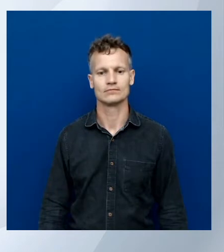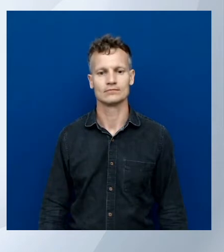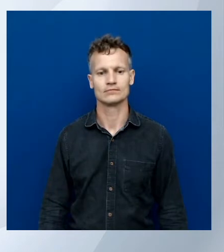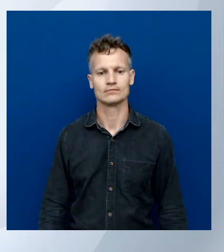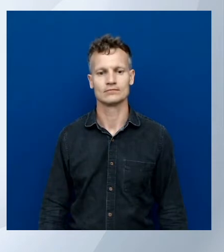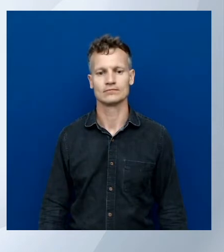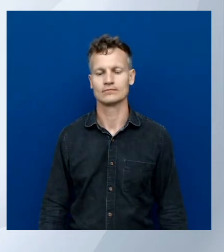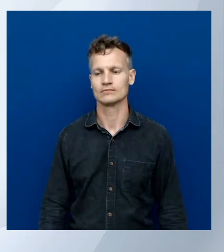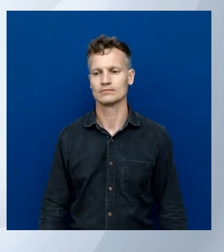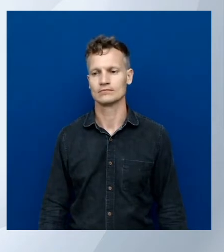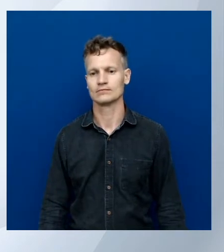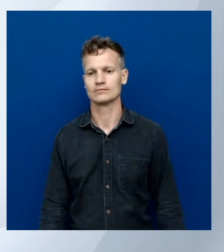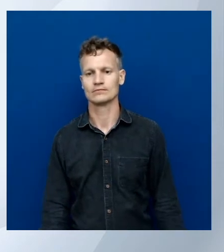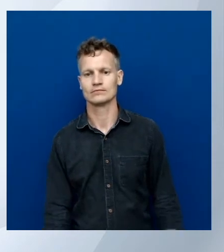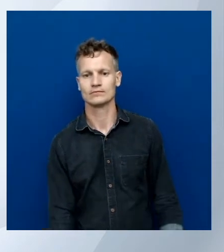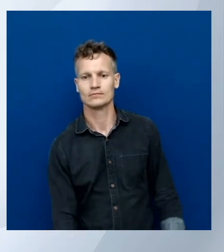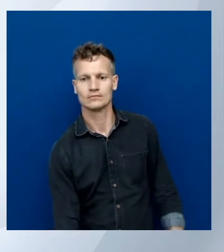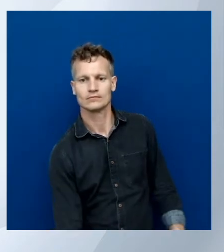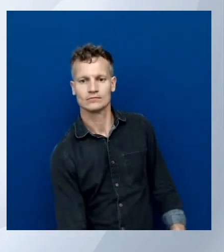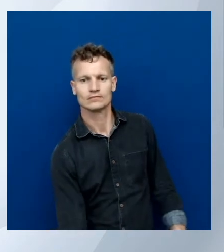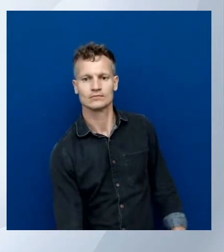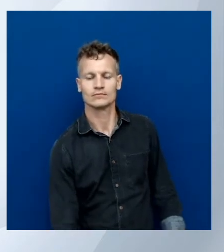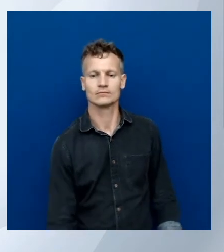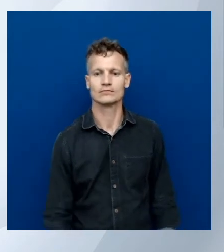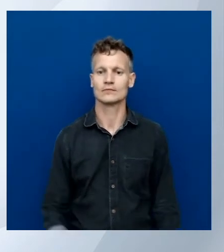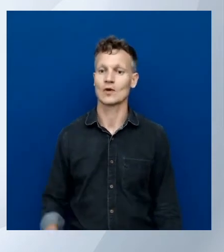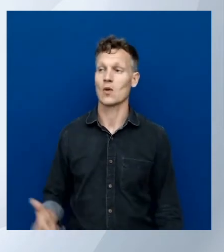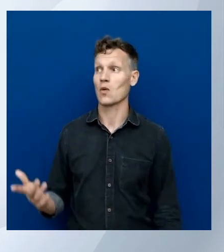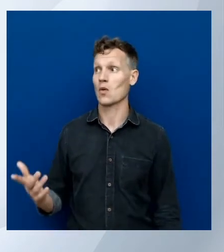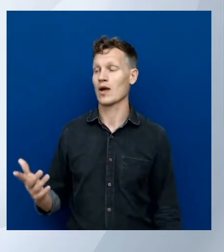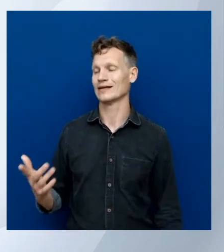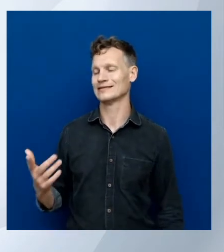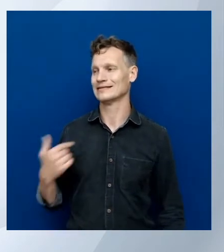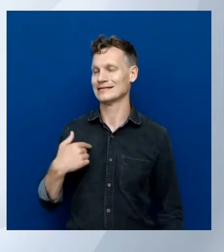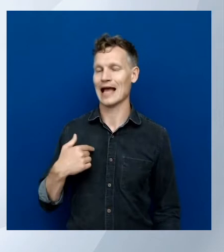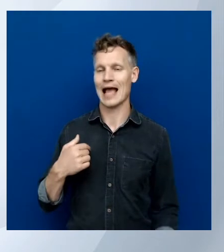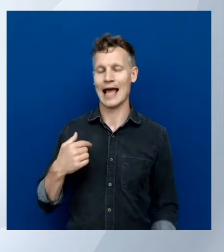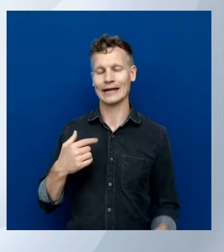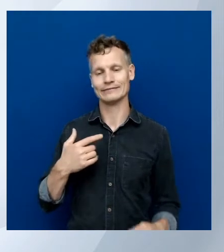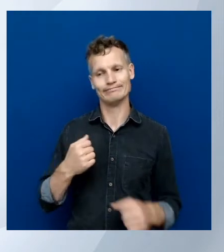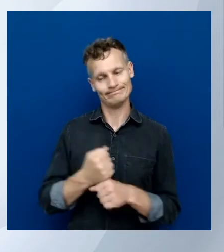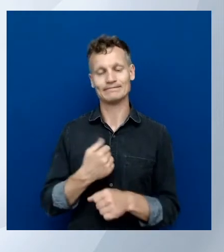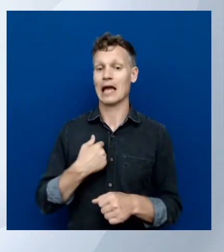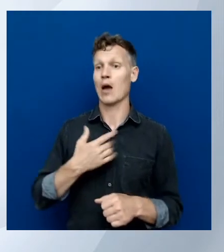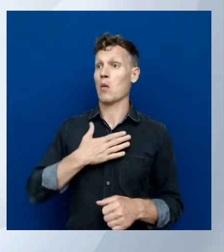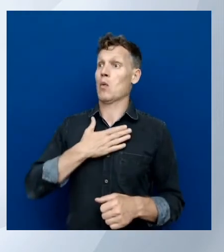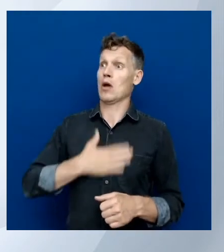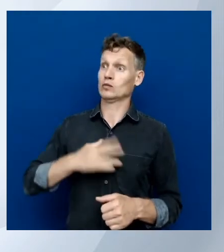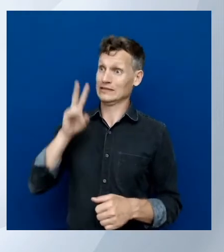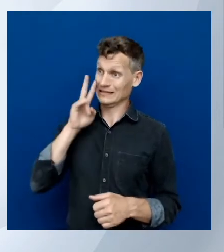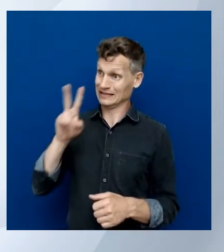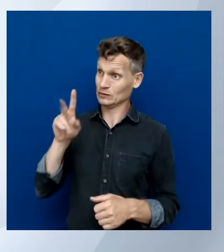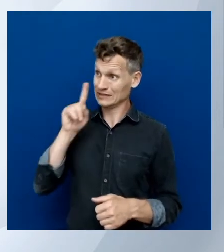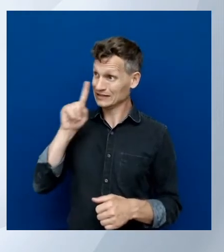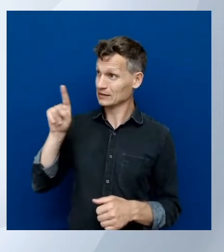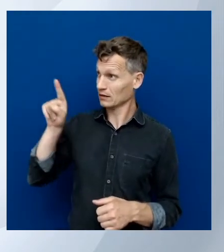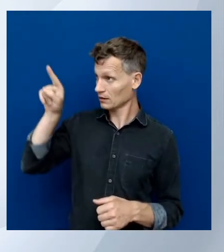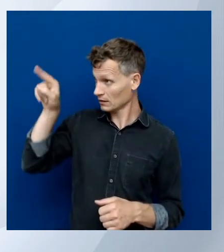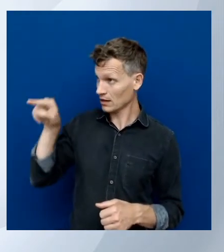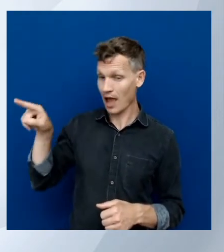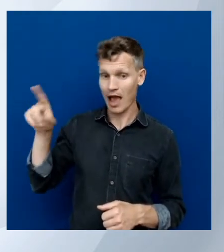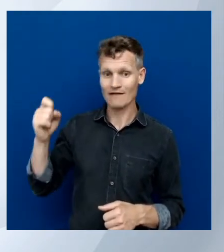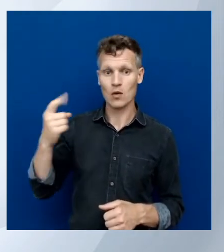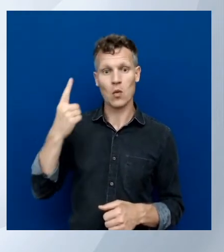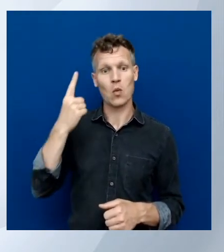happened in my pre-demo is that here you will see that you have one failing